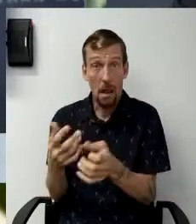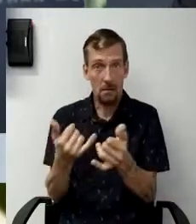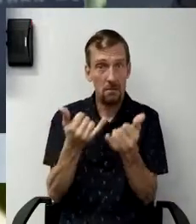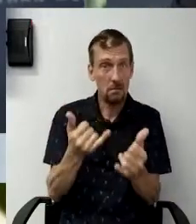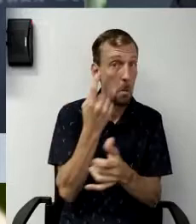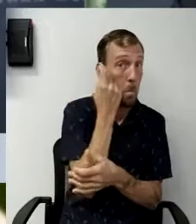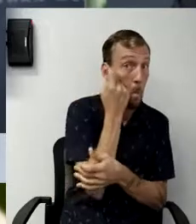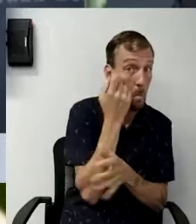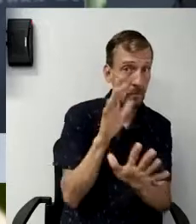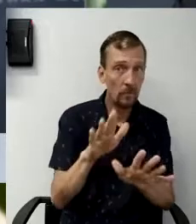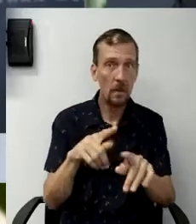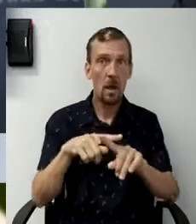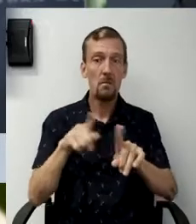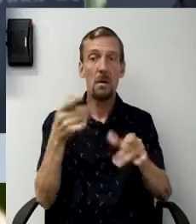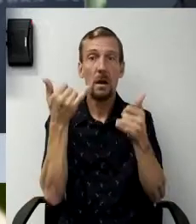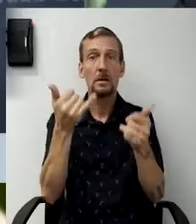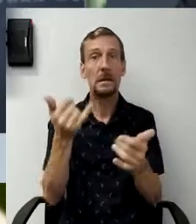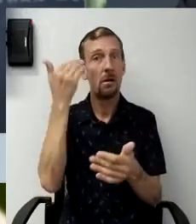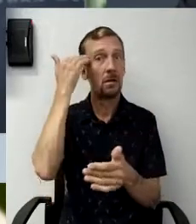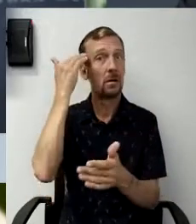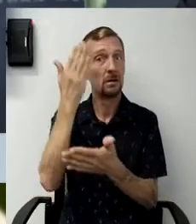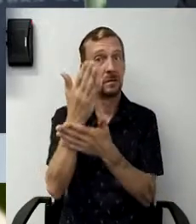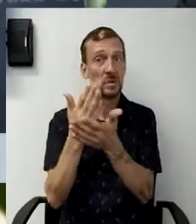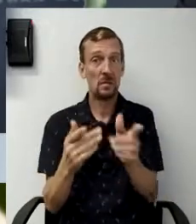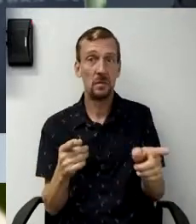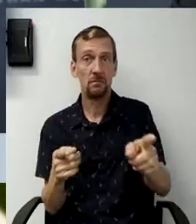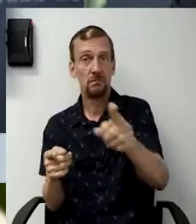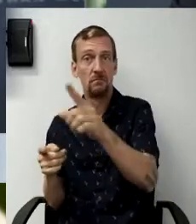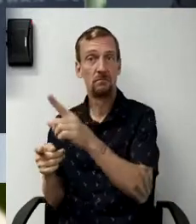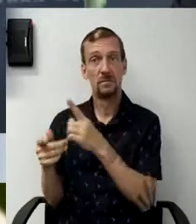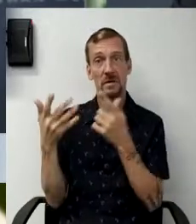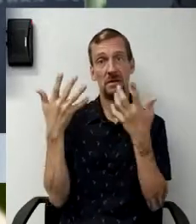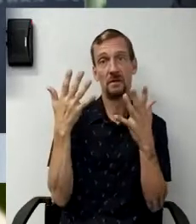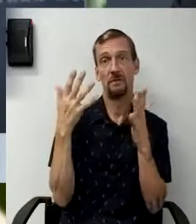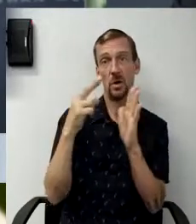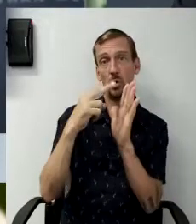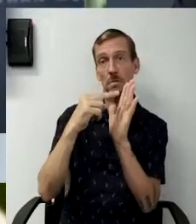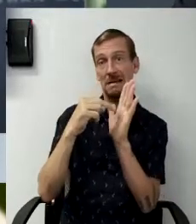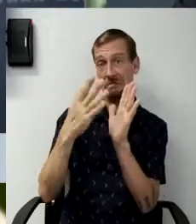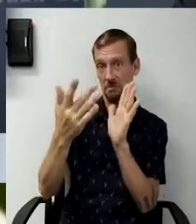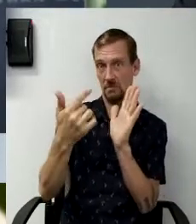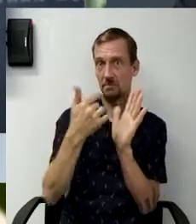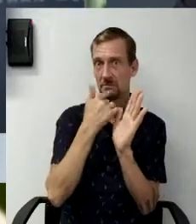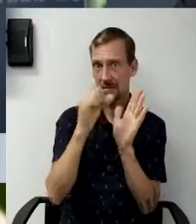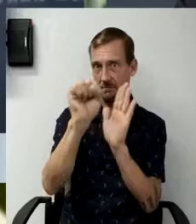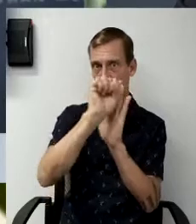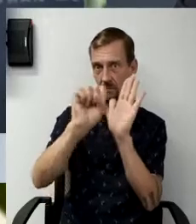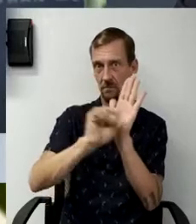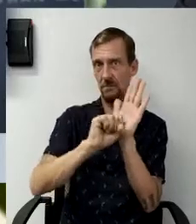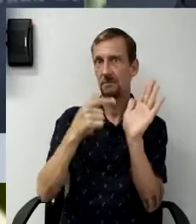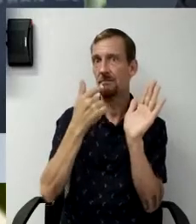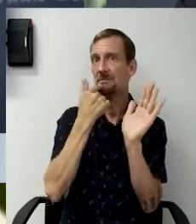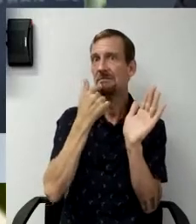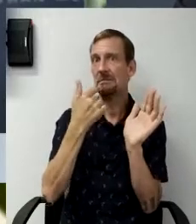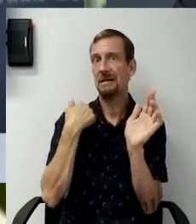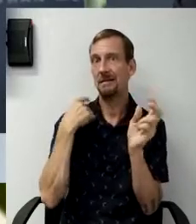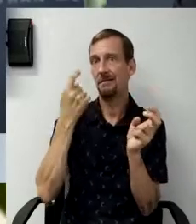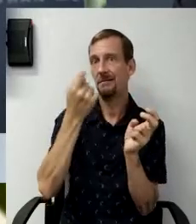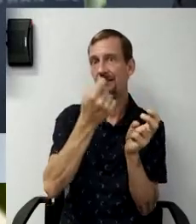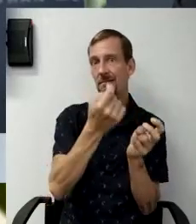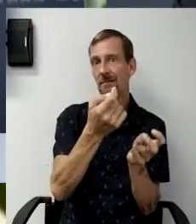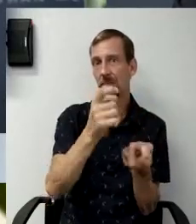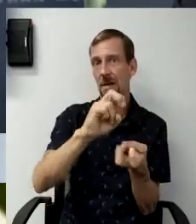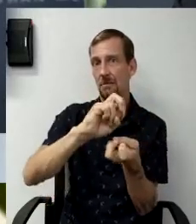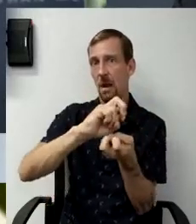I think many of you probably have read that the state recently announced that it had quite a bit of a glitch